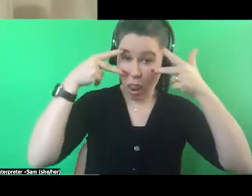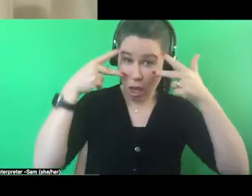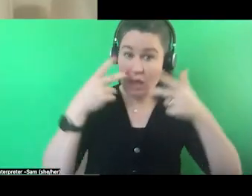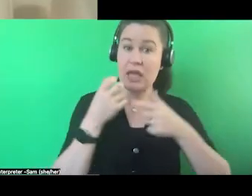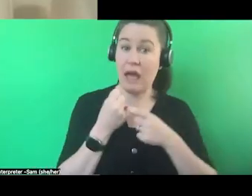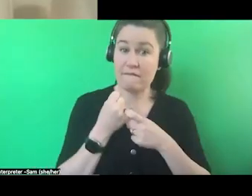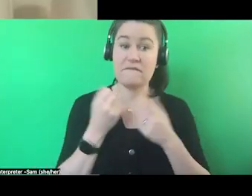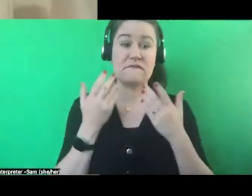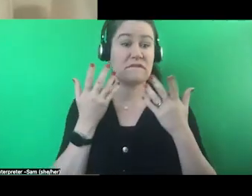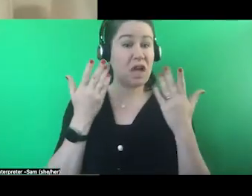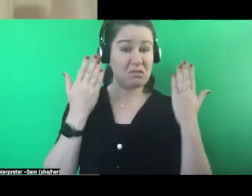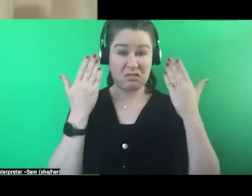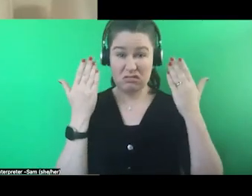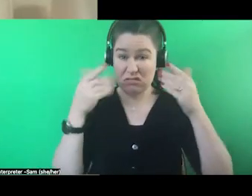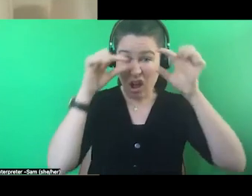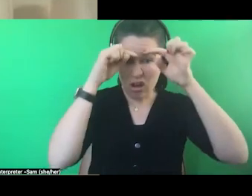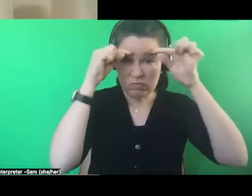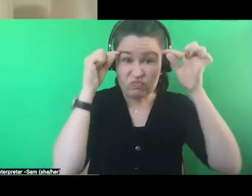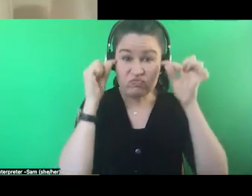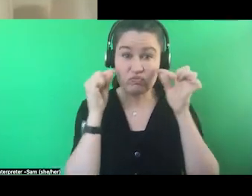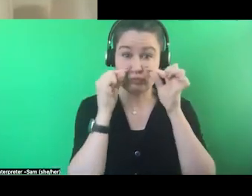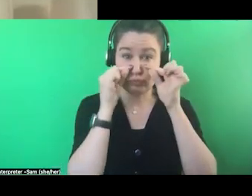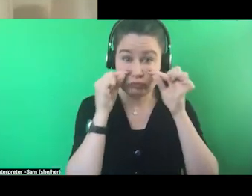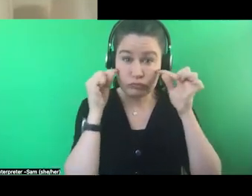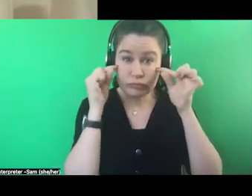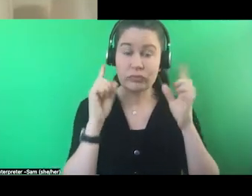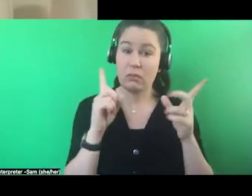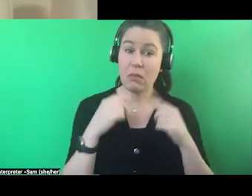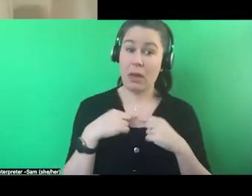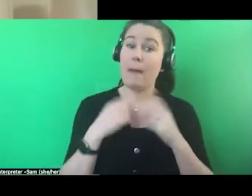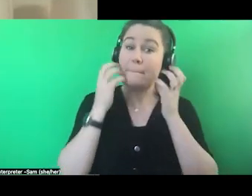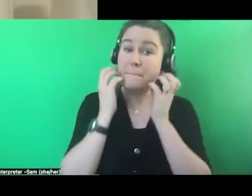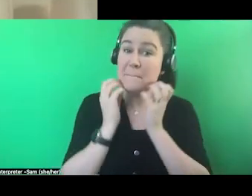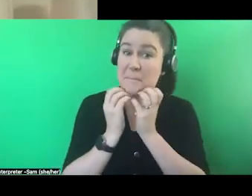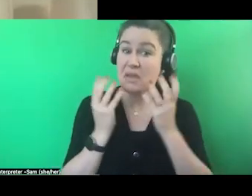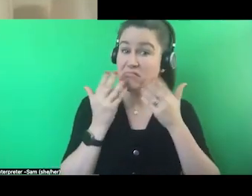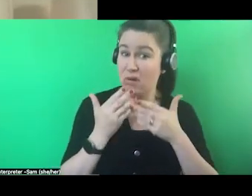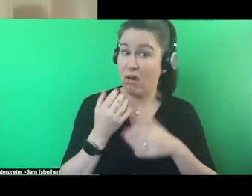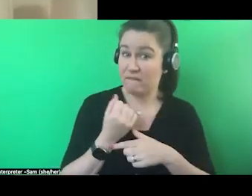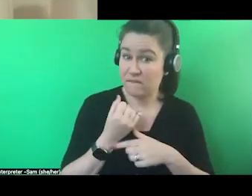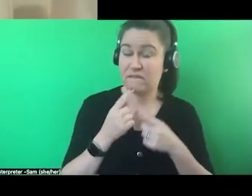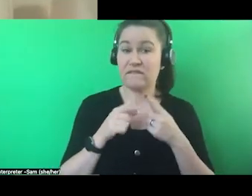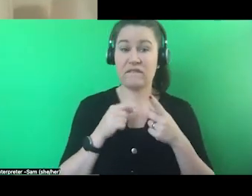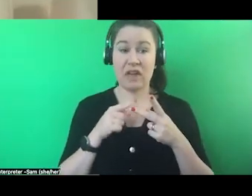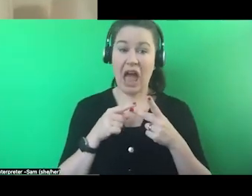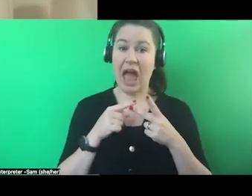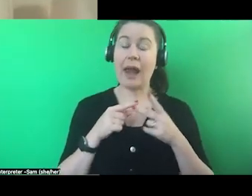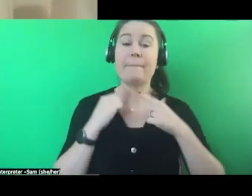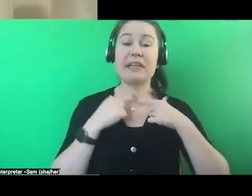a dark frame. I have a dark beard and I wear a